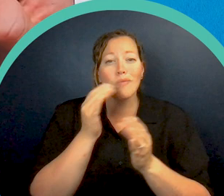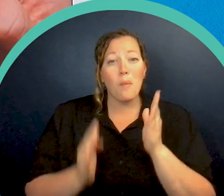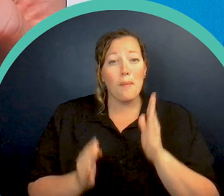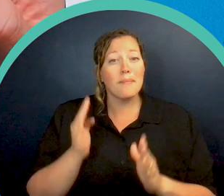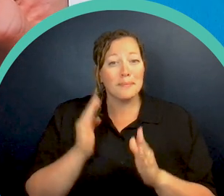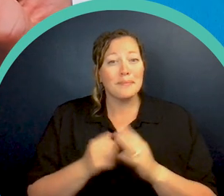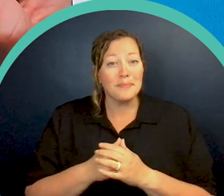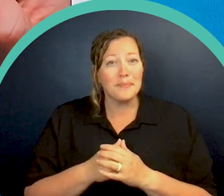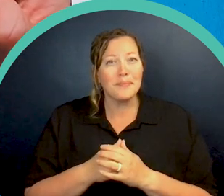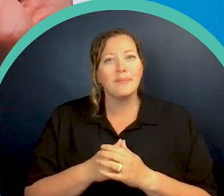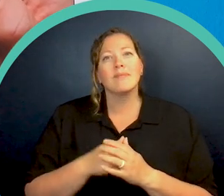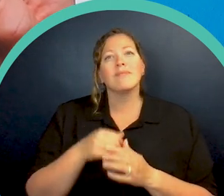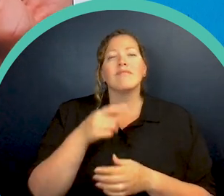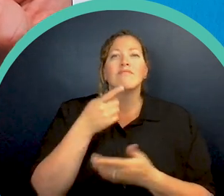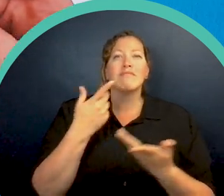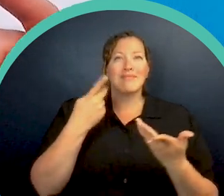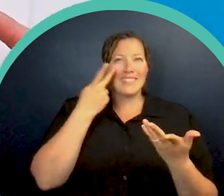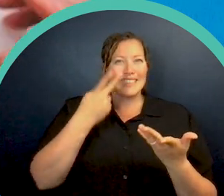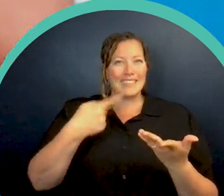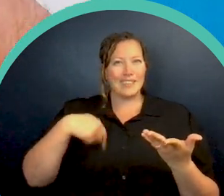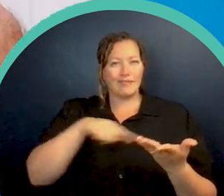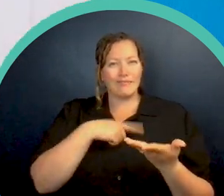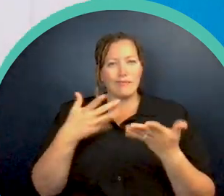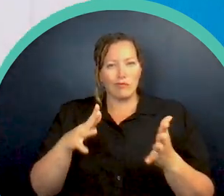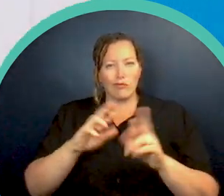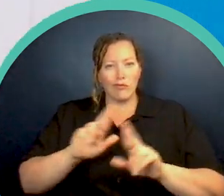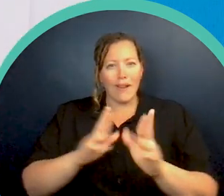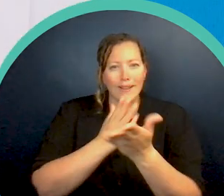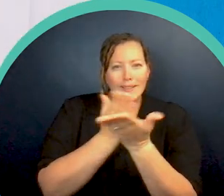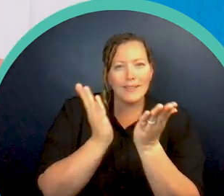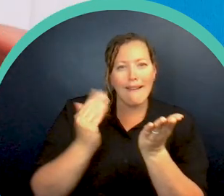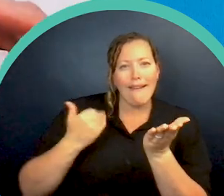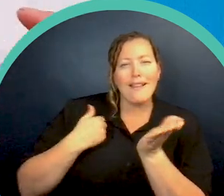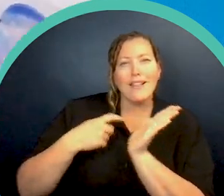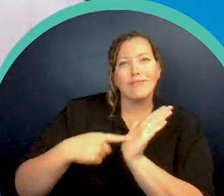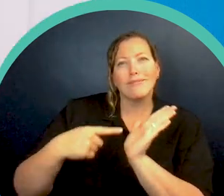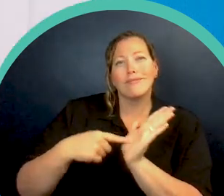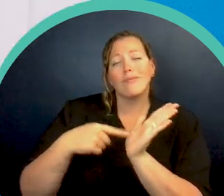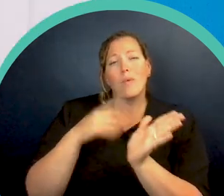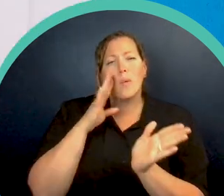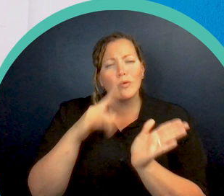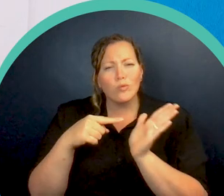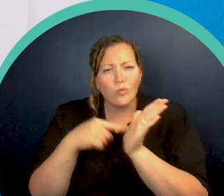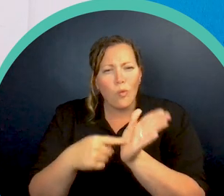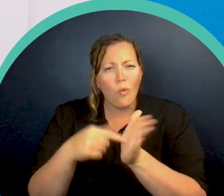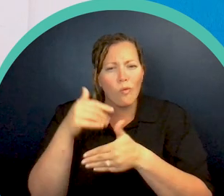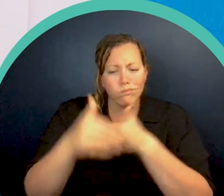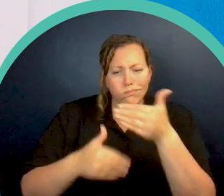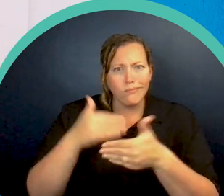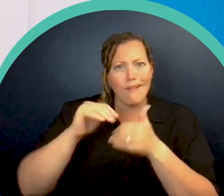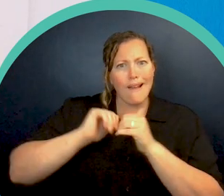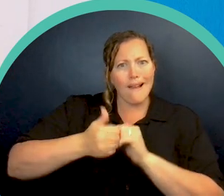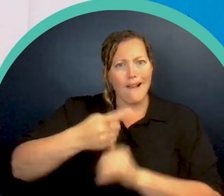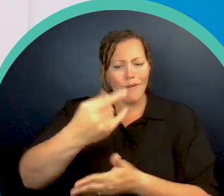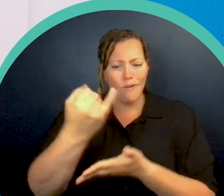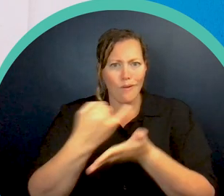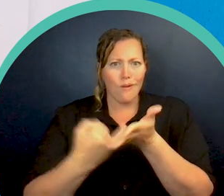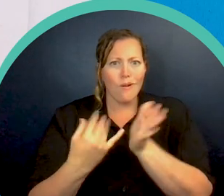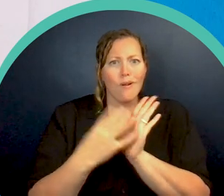silly robots. You can see I have a few examples up here, and I'm going to walk you through my process of how we do